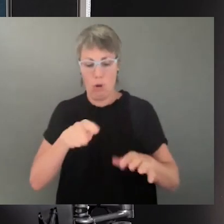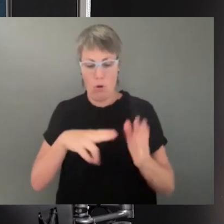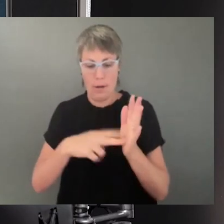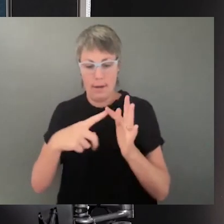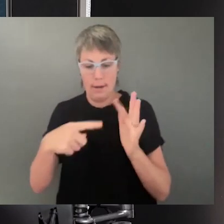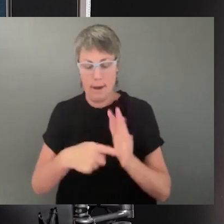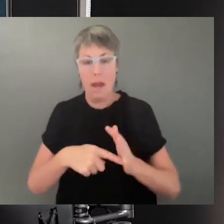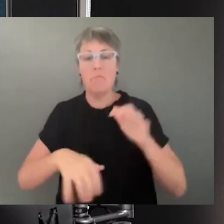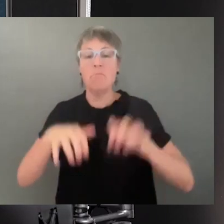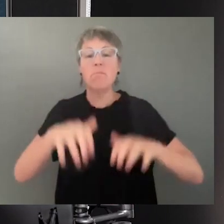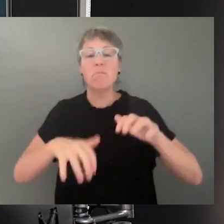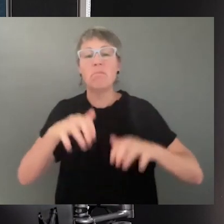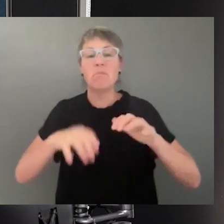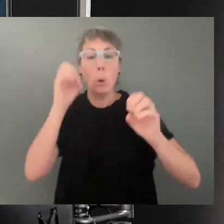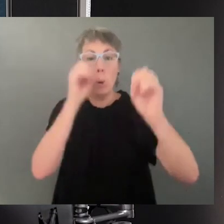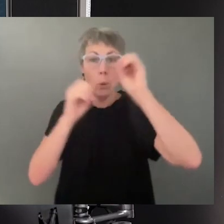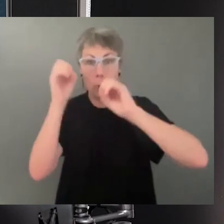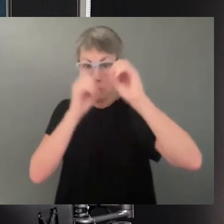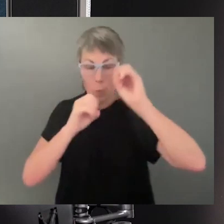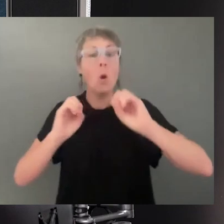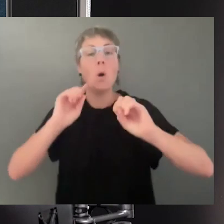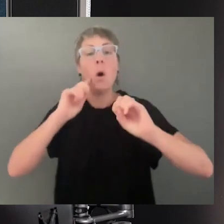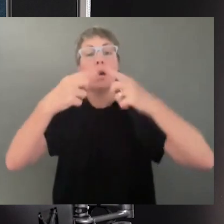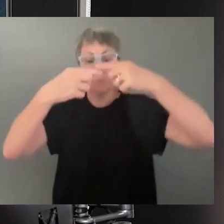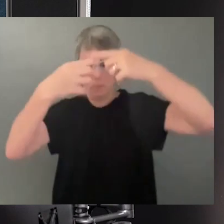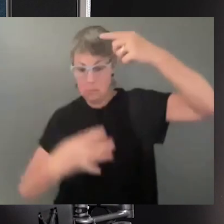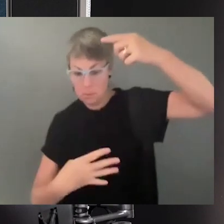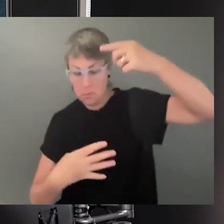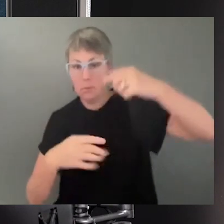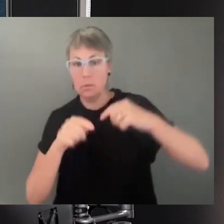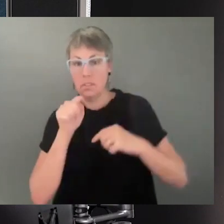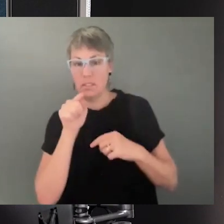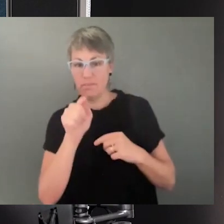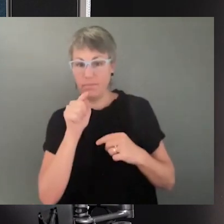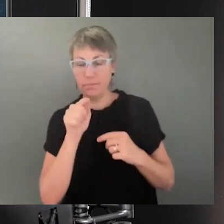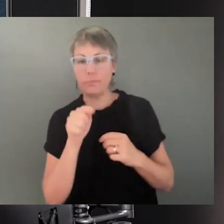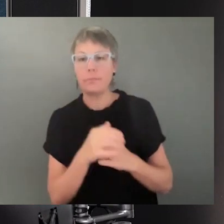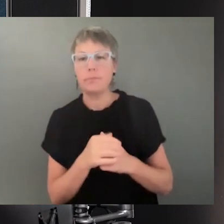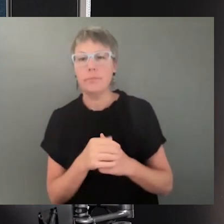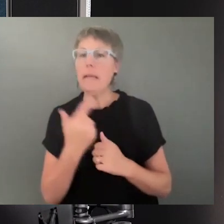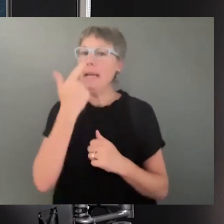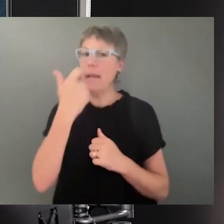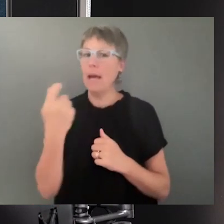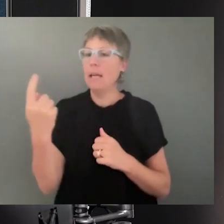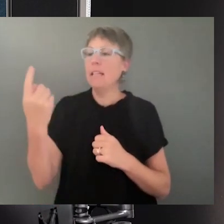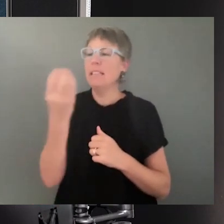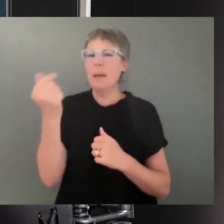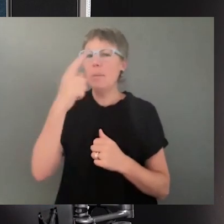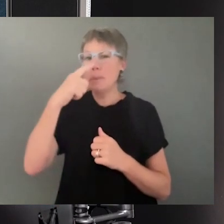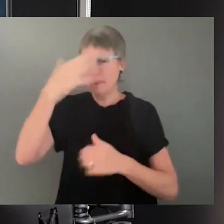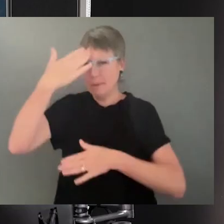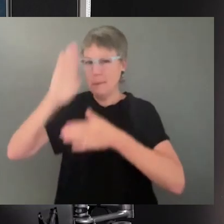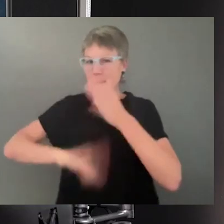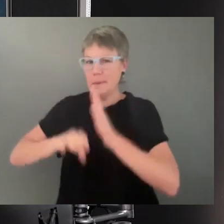had some IT experts help us as well, of course, coming up first in the Google searches. And then once people are there, it's